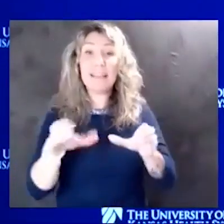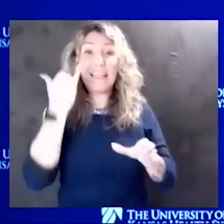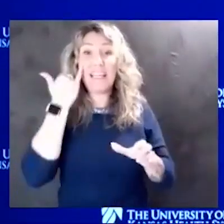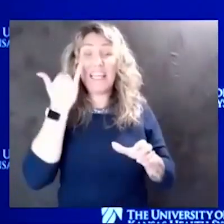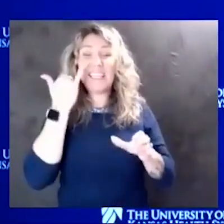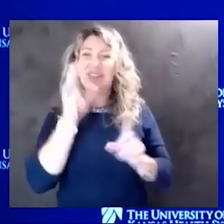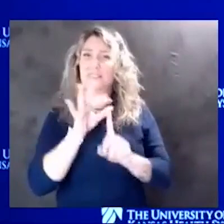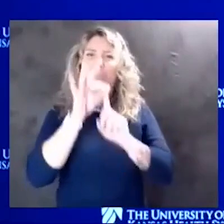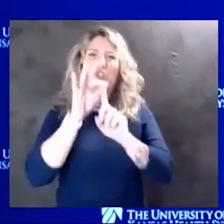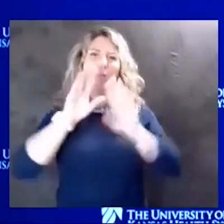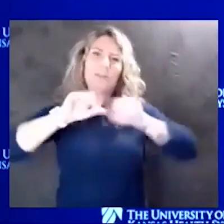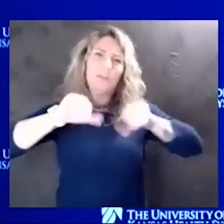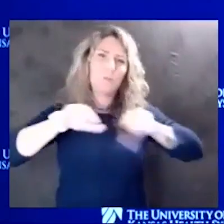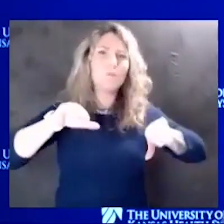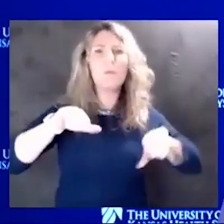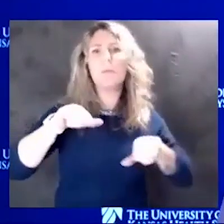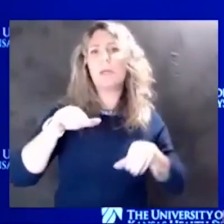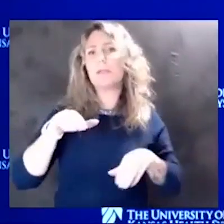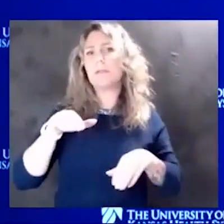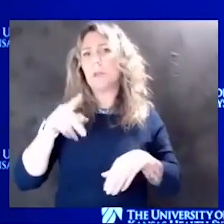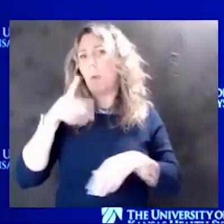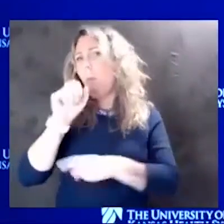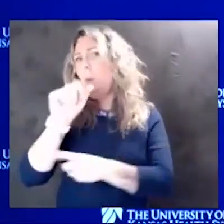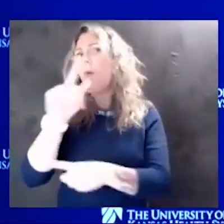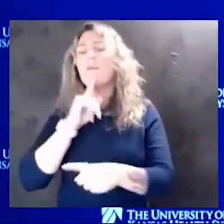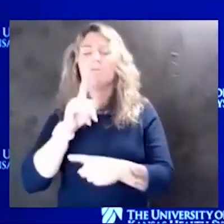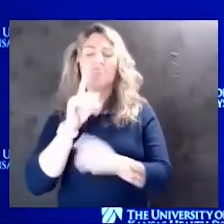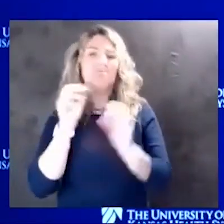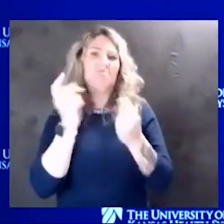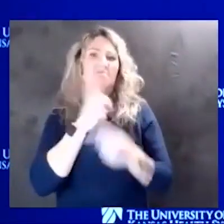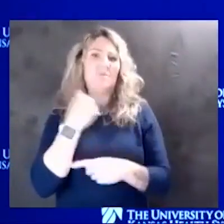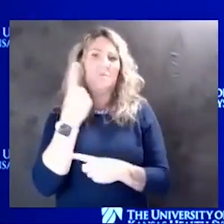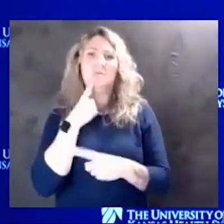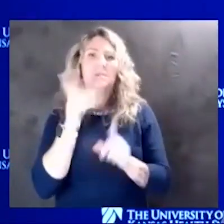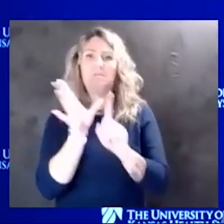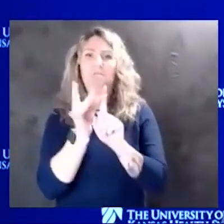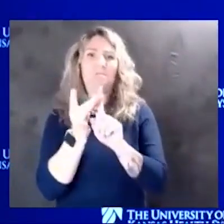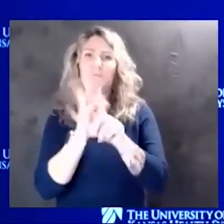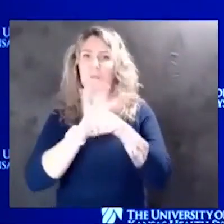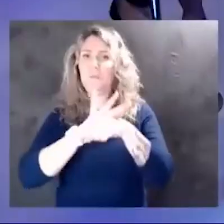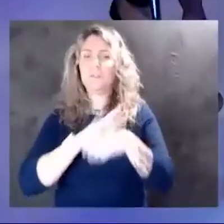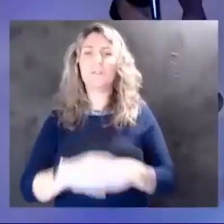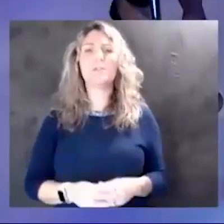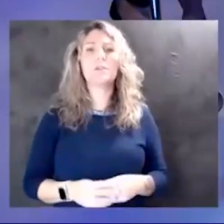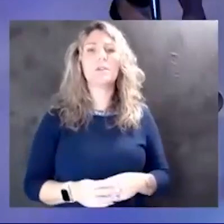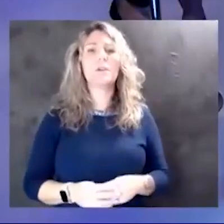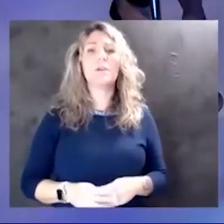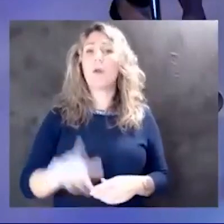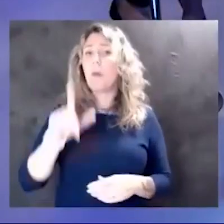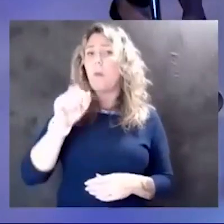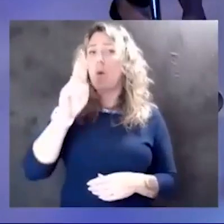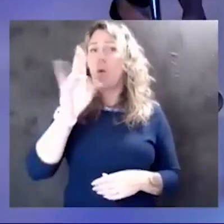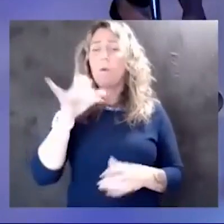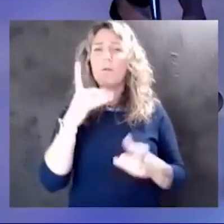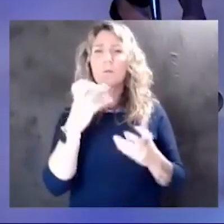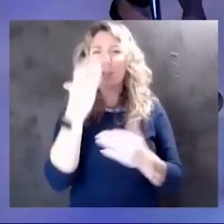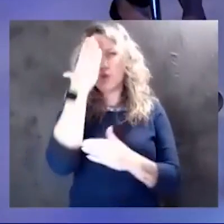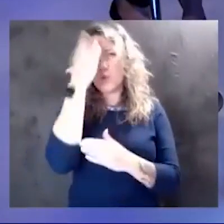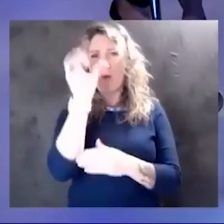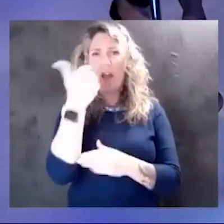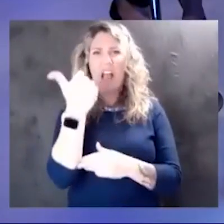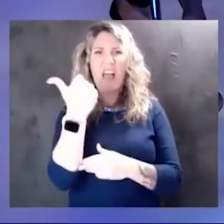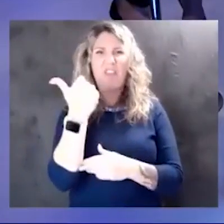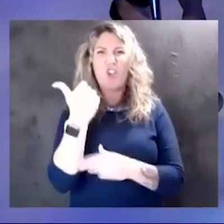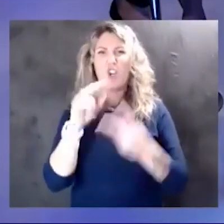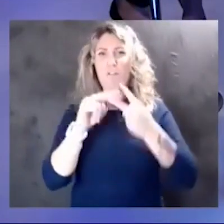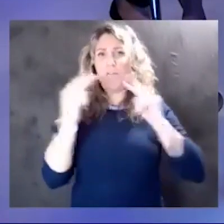that, I wouldn't say there's any risk of getting coronavirus. And Lori wants to know, are there any other variants beside Delta that we're looking